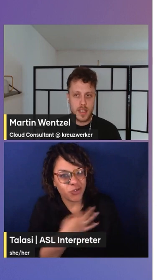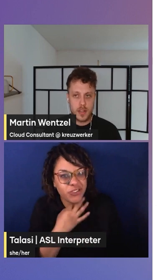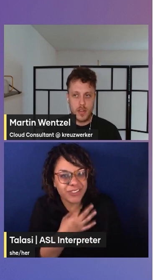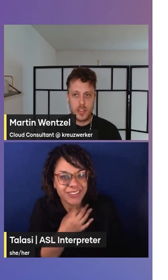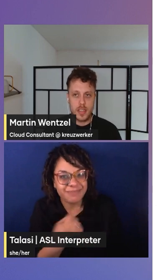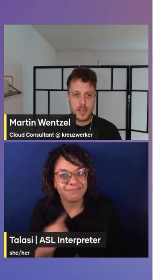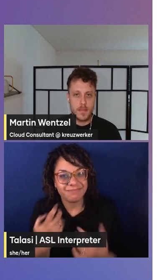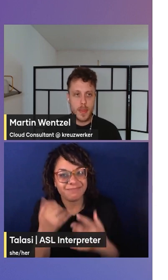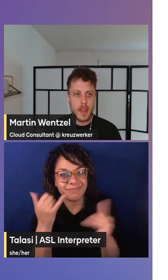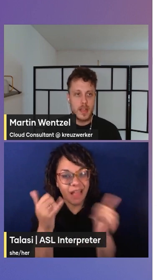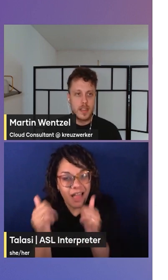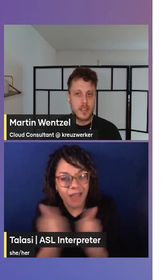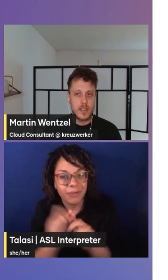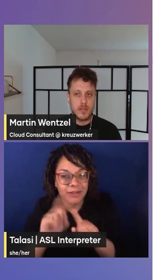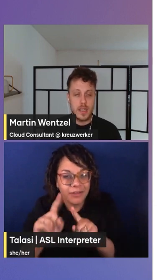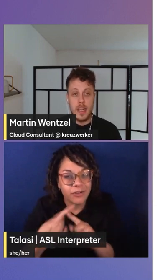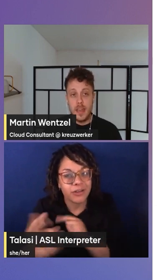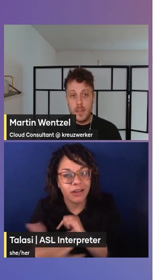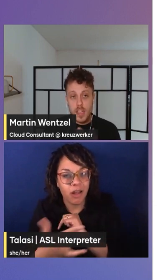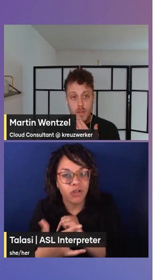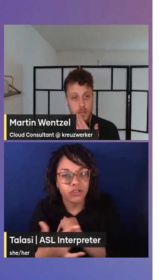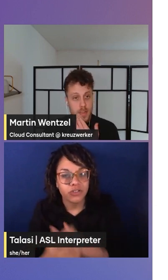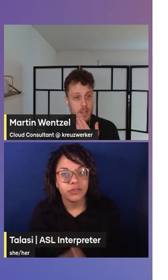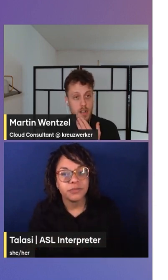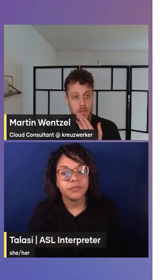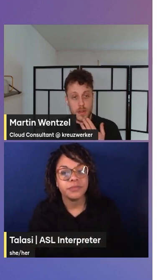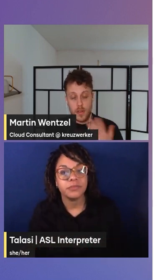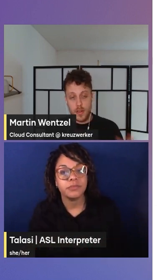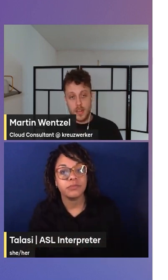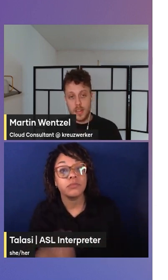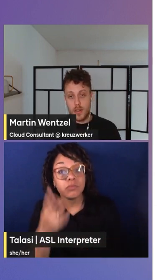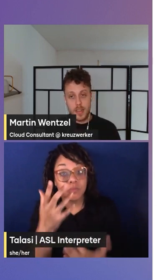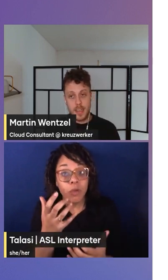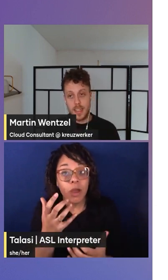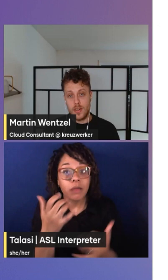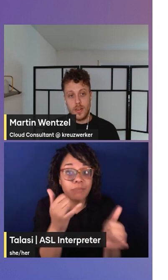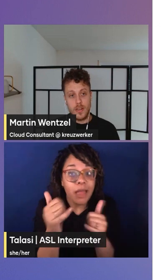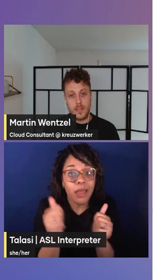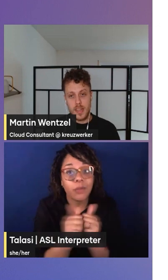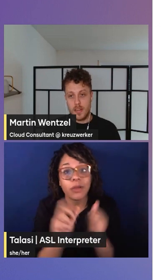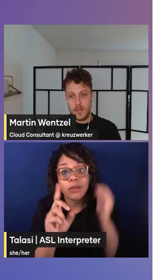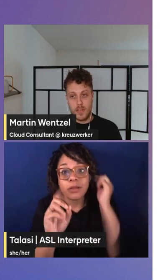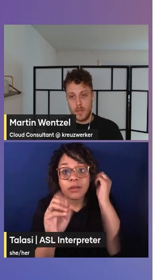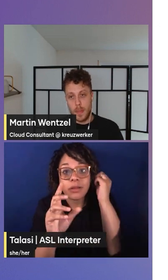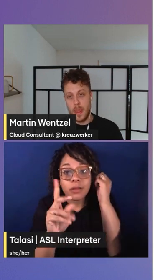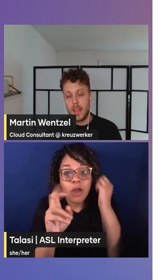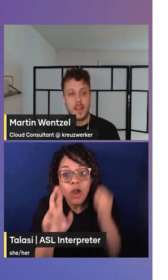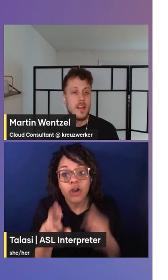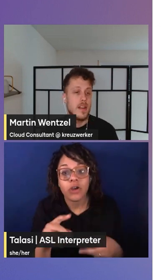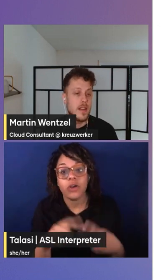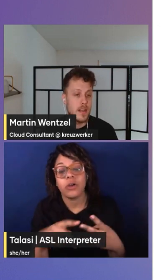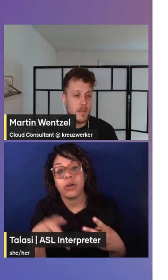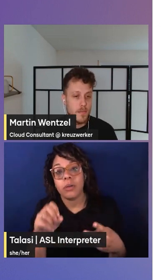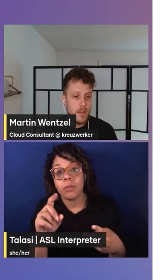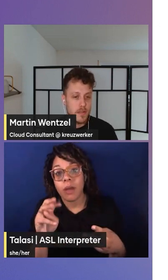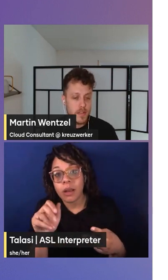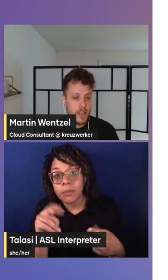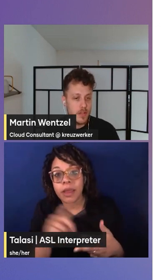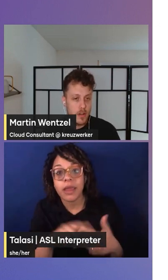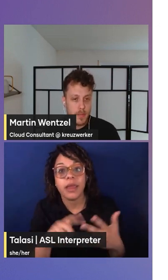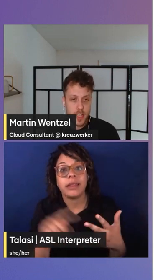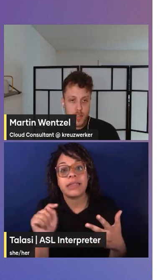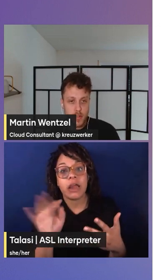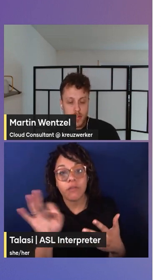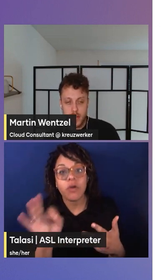involved technologies. So if you want to play around with Docker and Golang or also Terraform, feel free